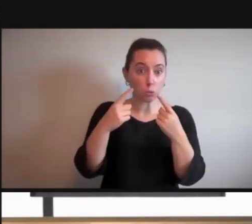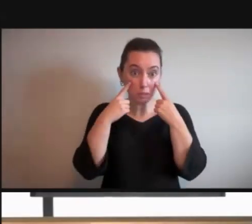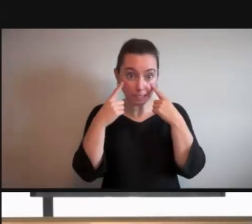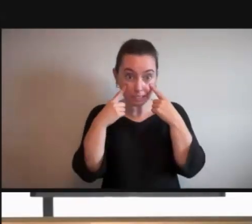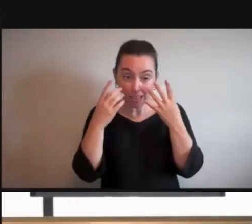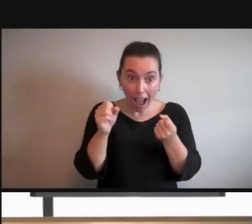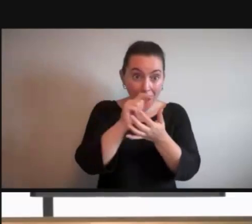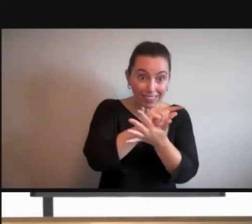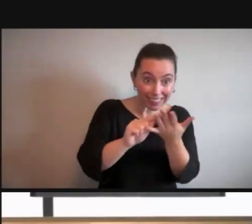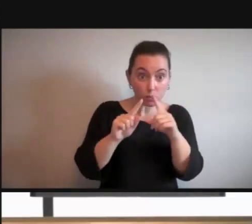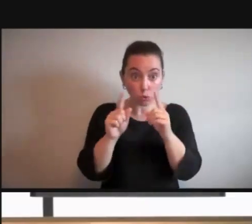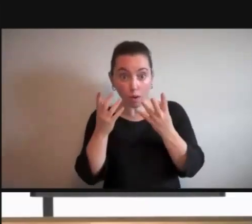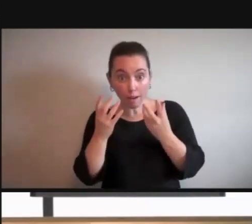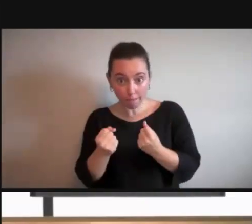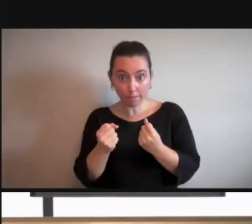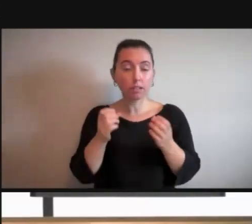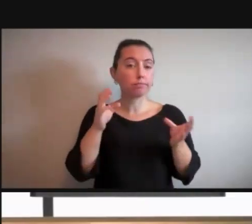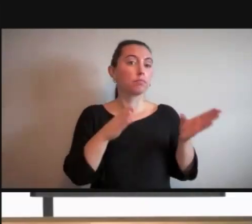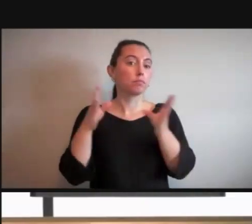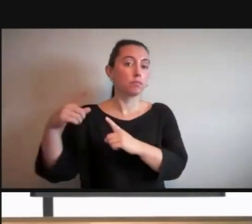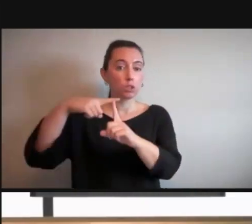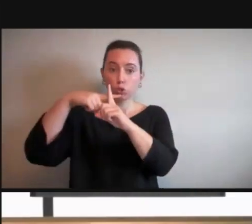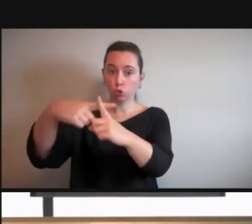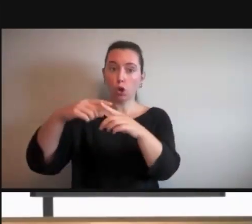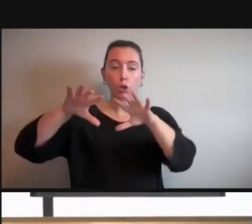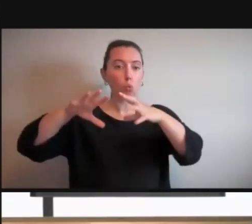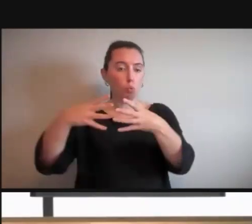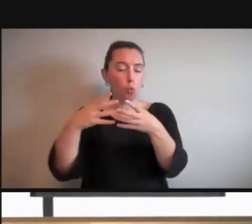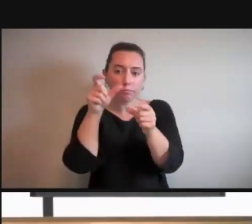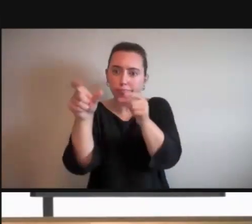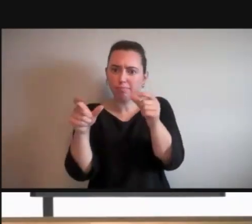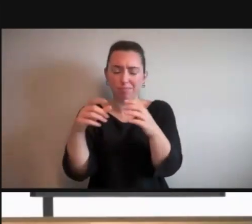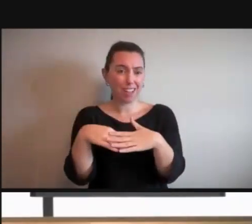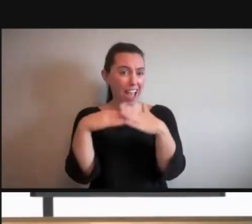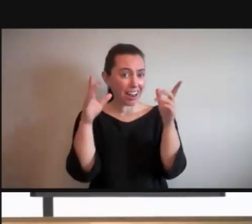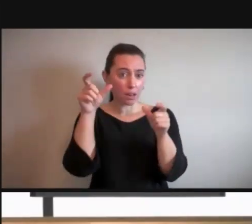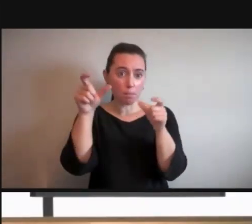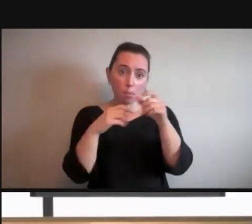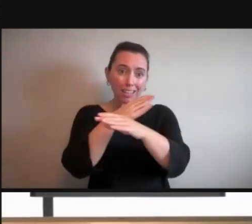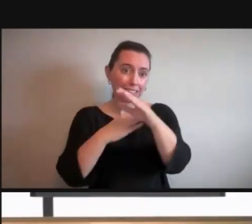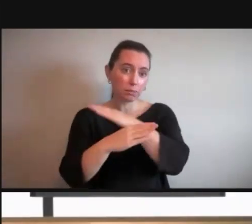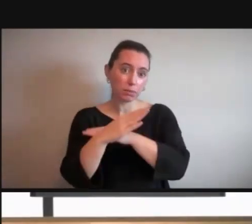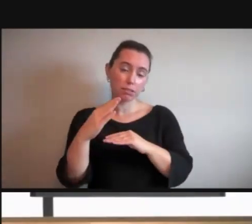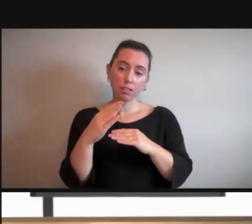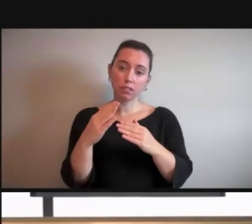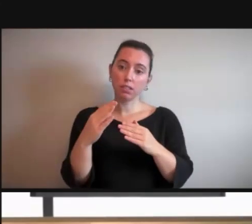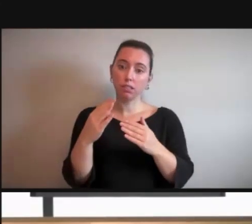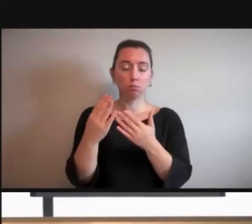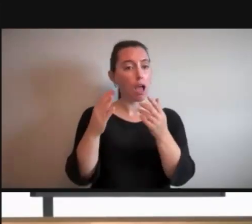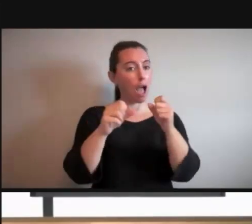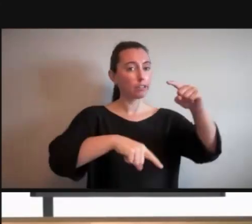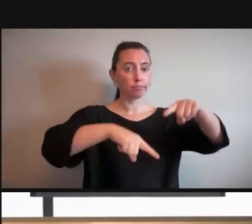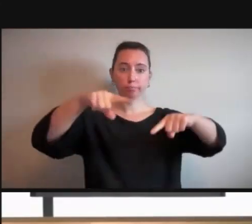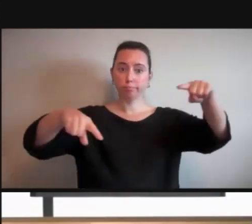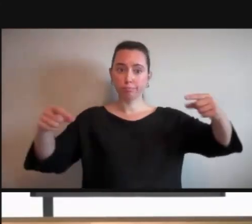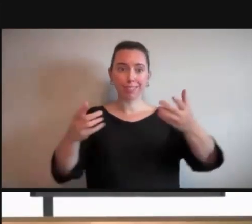on a site. And the target group could really be any user with disabilities, because there are quite different interaction modes